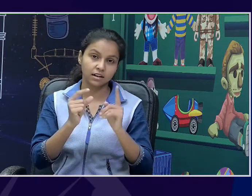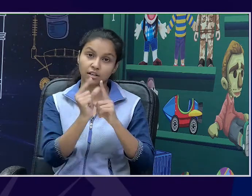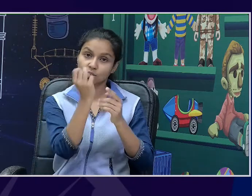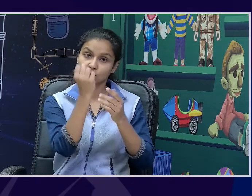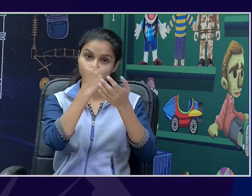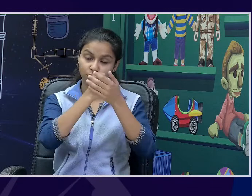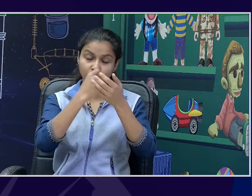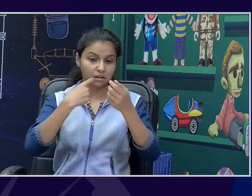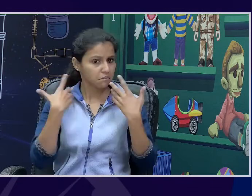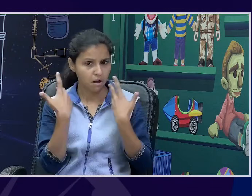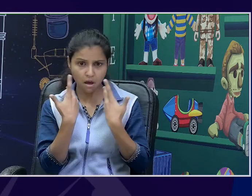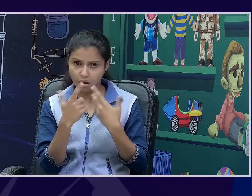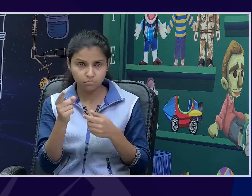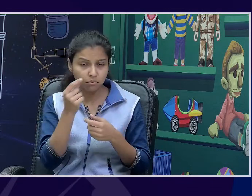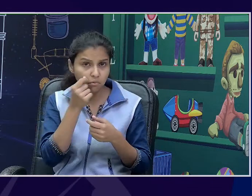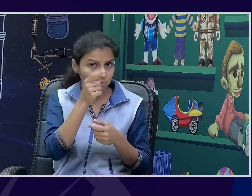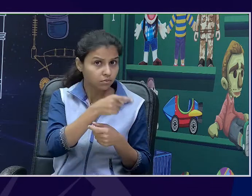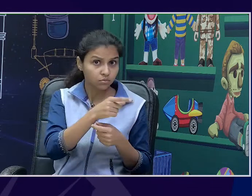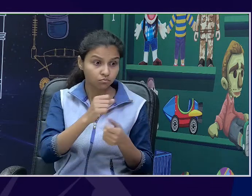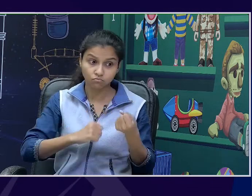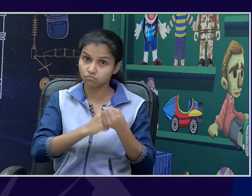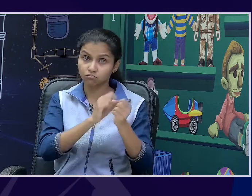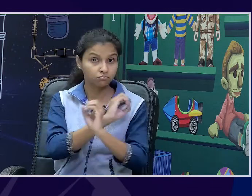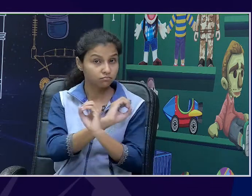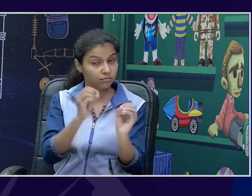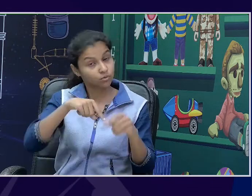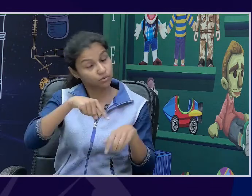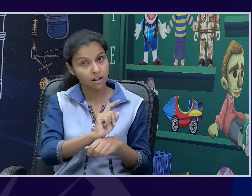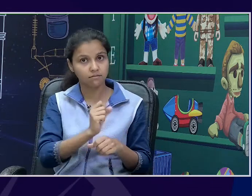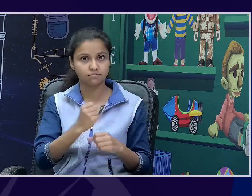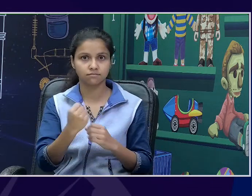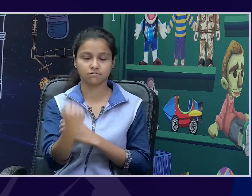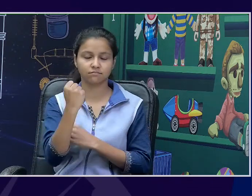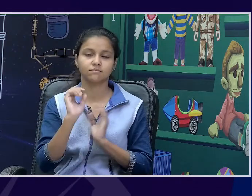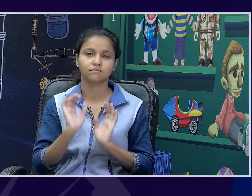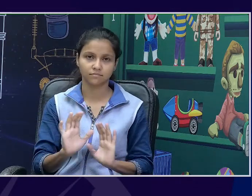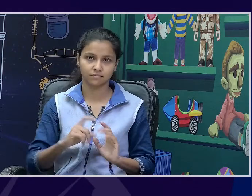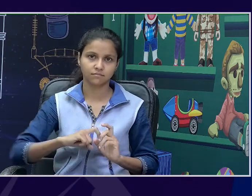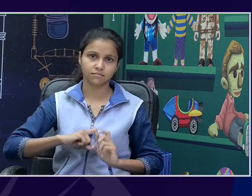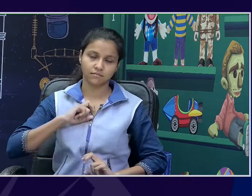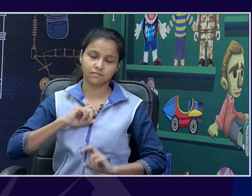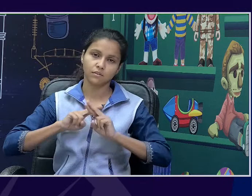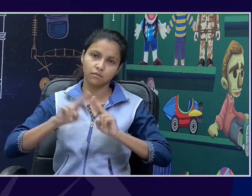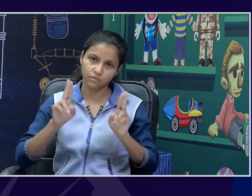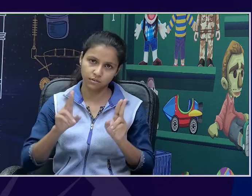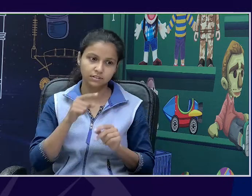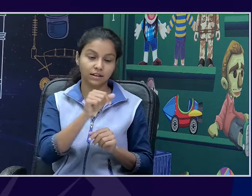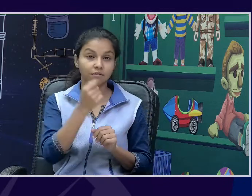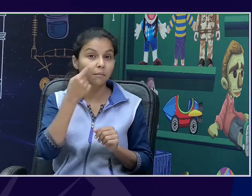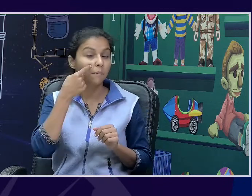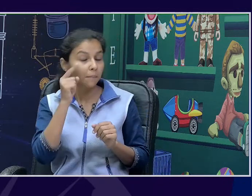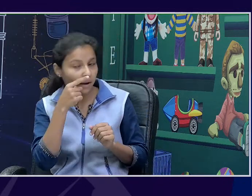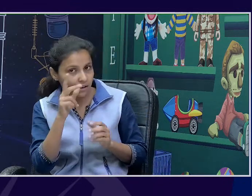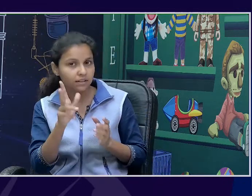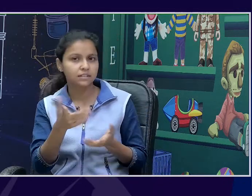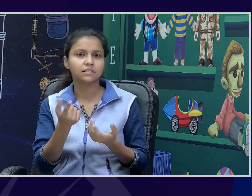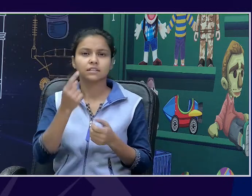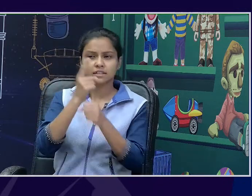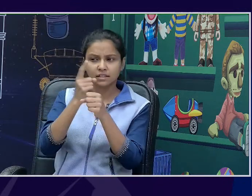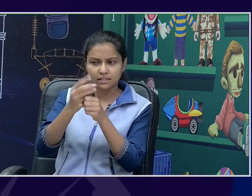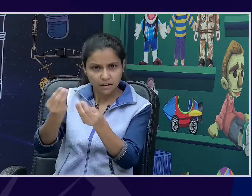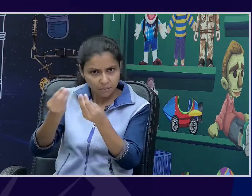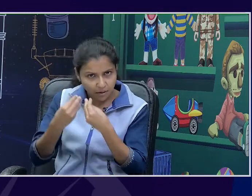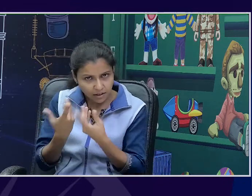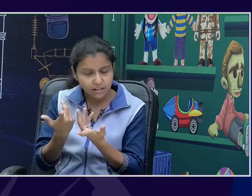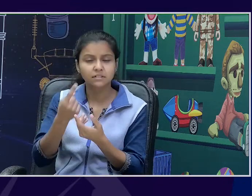have any support, but still he conquered his fear. But students should remember that they have support, they have their parents, they have their teachers, they have